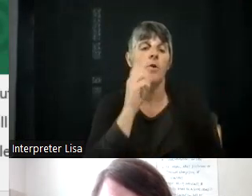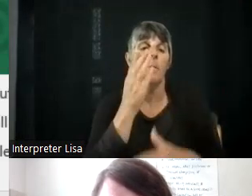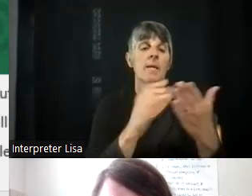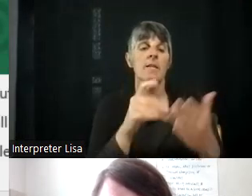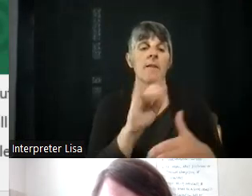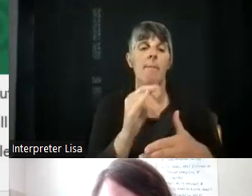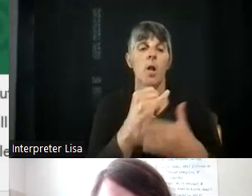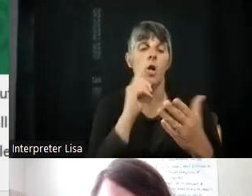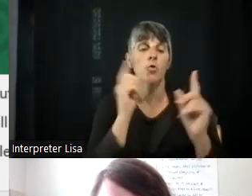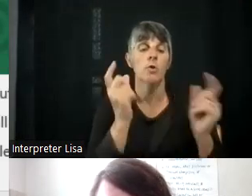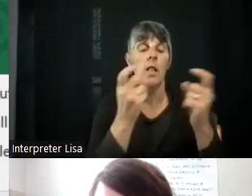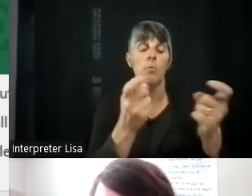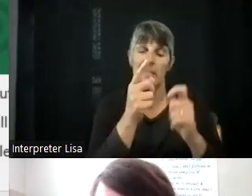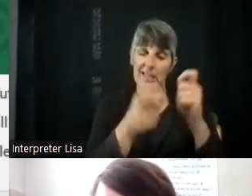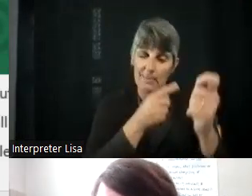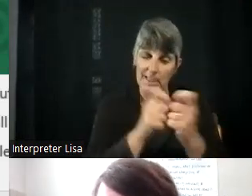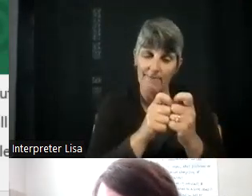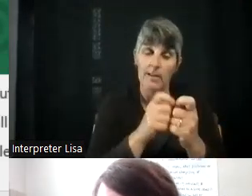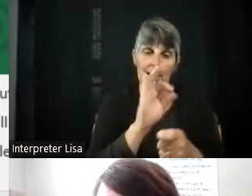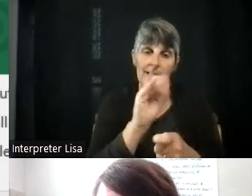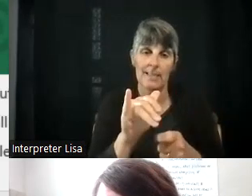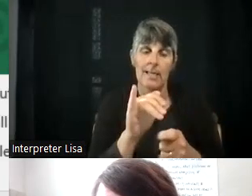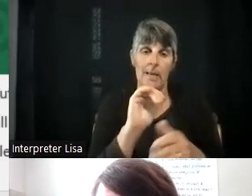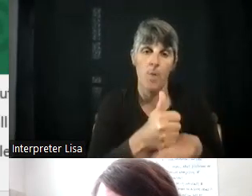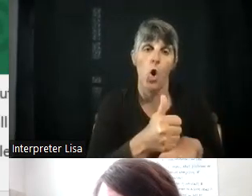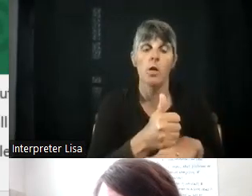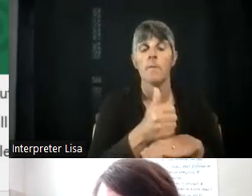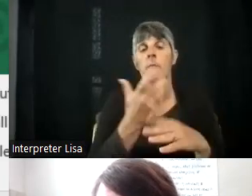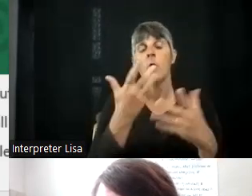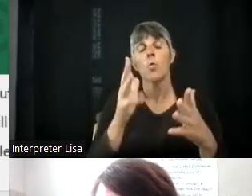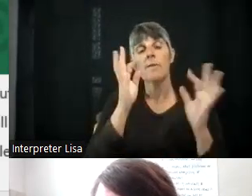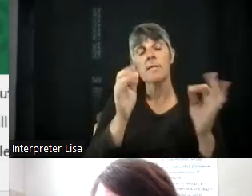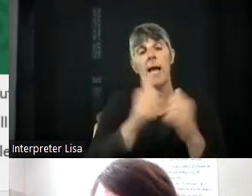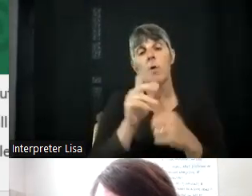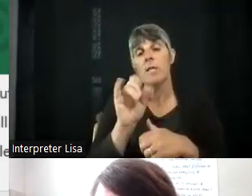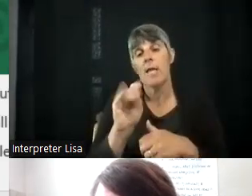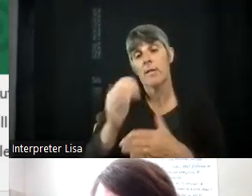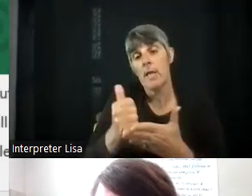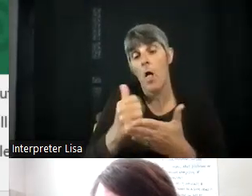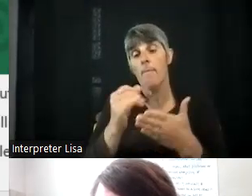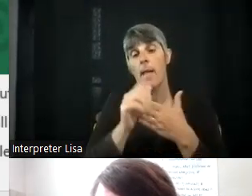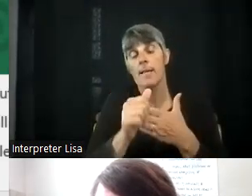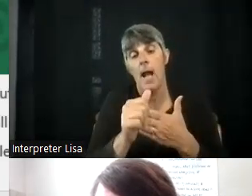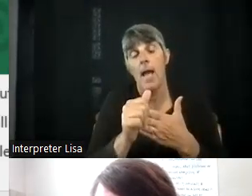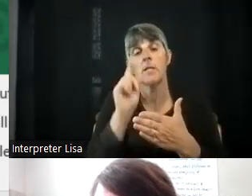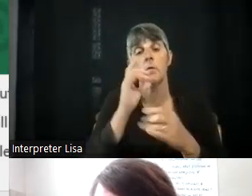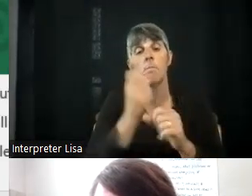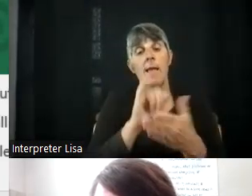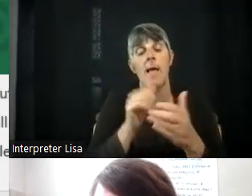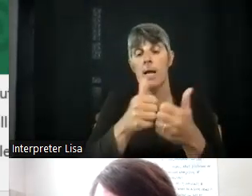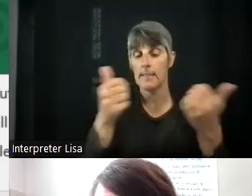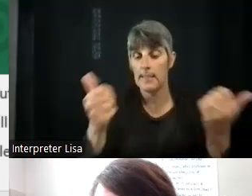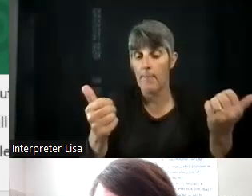art to celebrate quite specifically the city mark. We've decided with Kevin's help and guidance to make that a